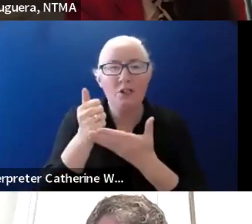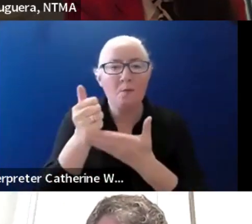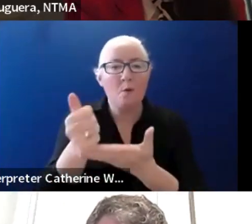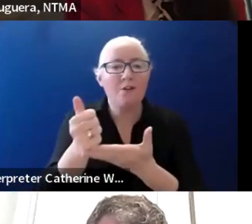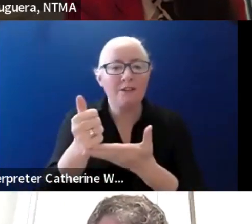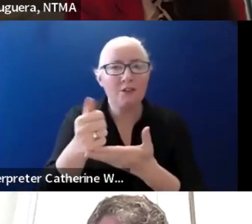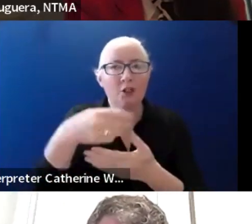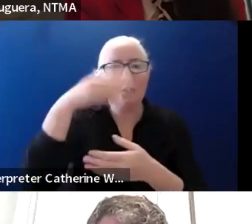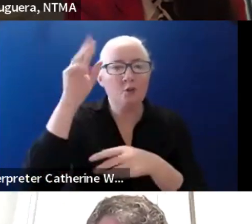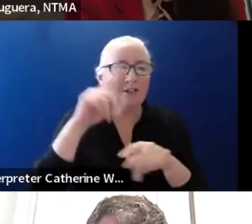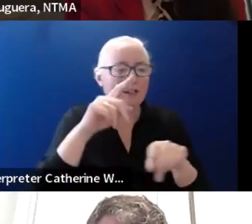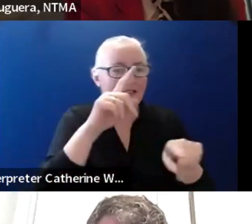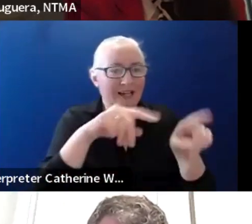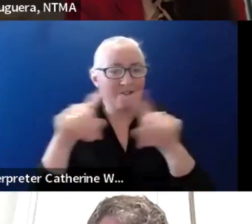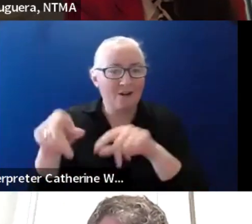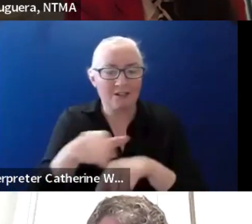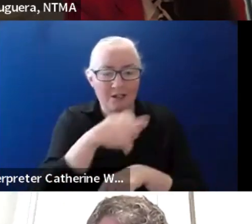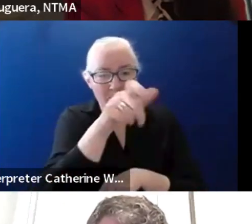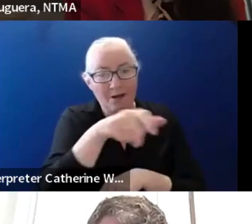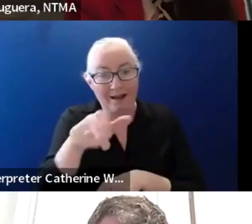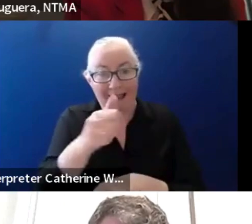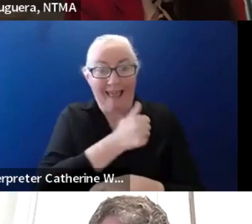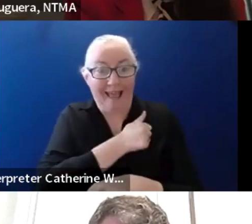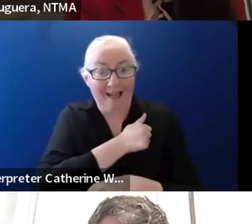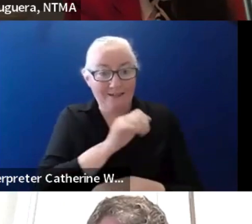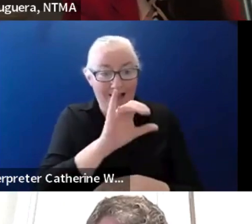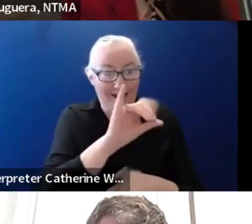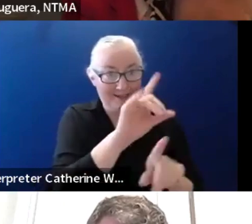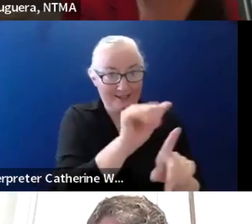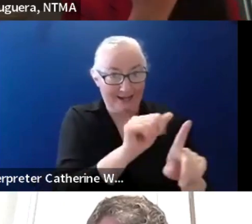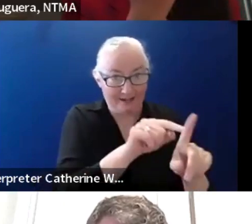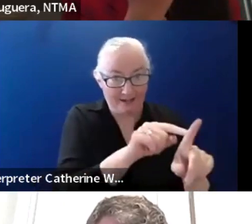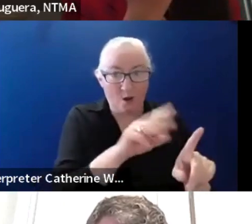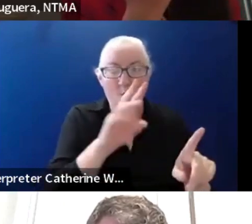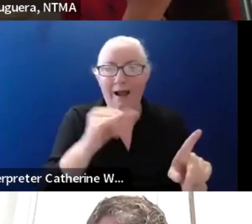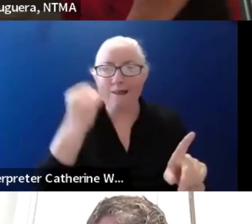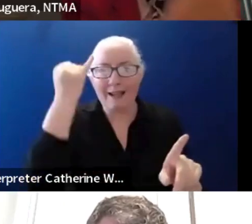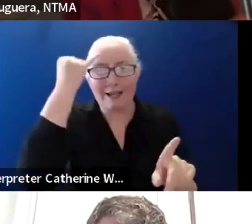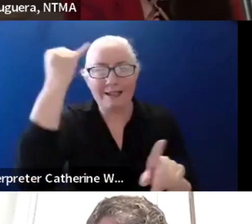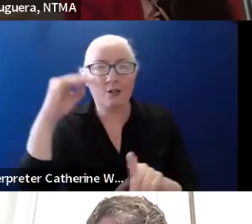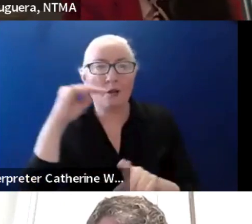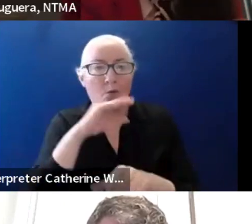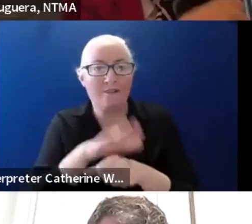neurodivergent individuals at IDA, and also why the initiative is important to you.